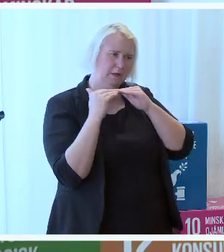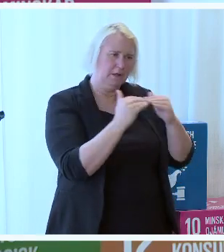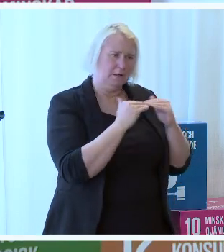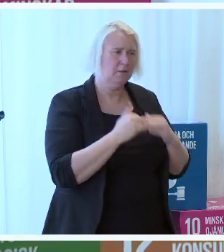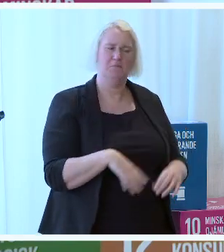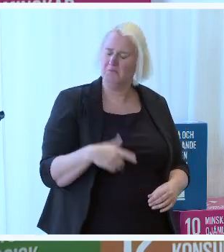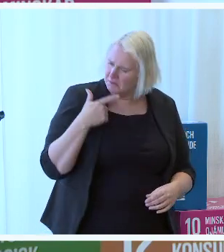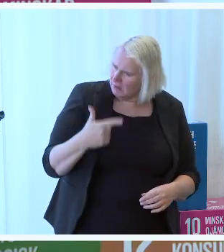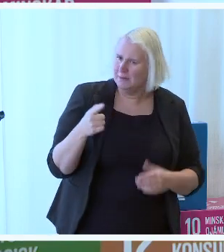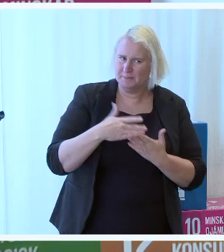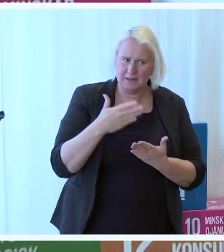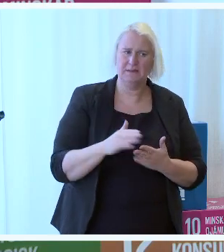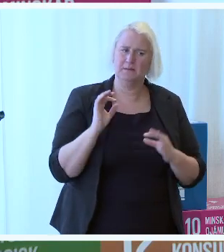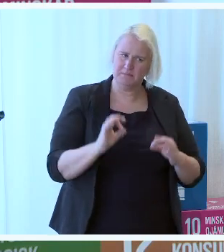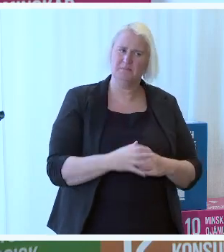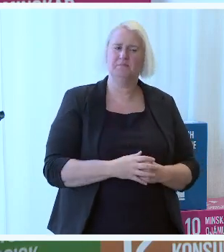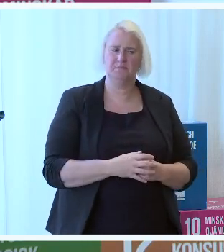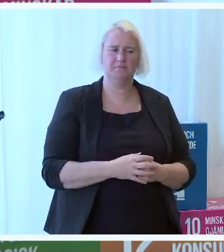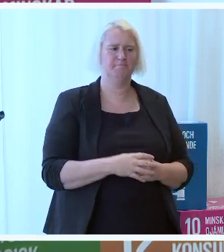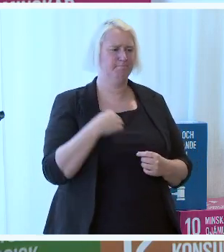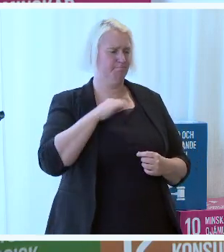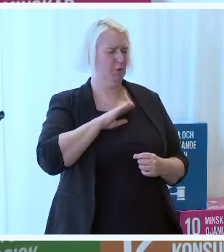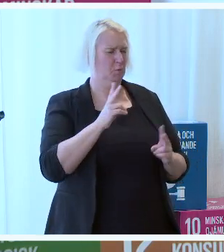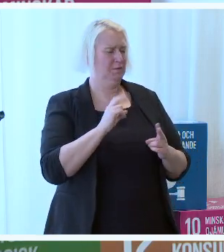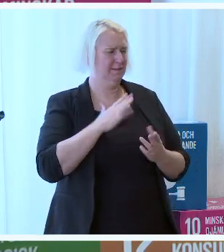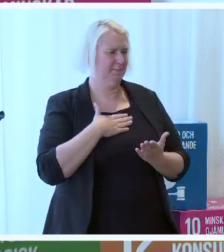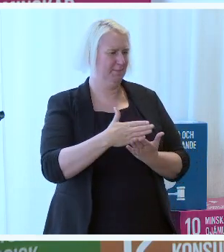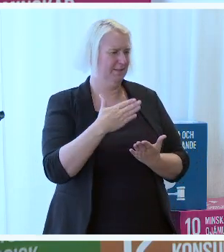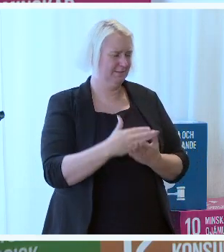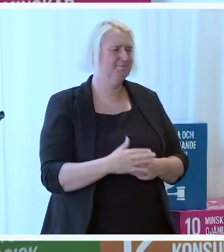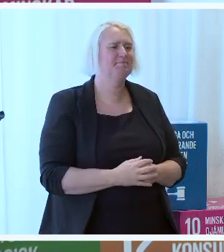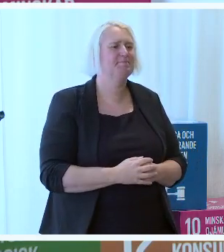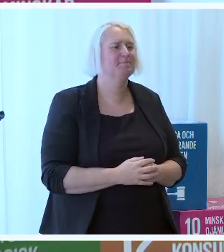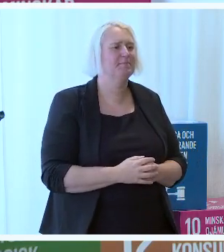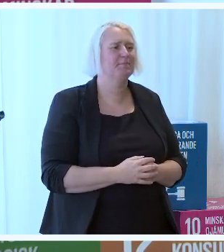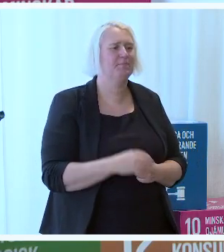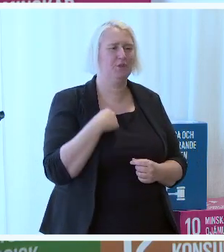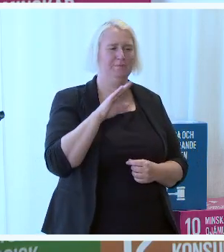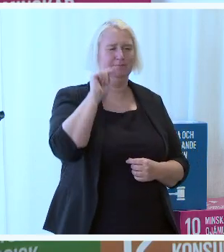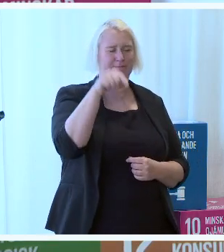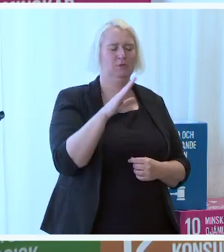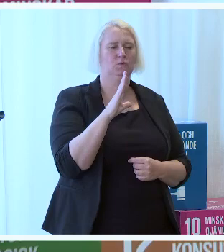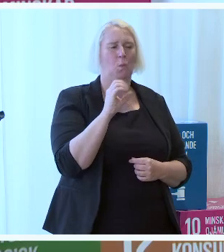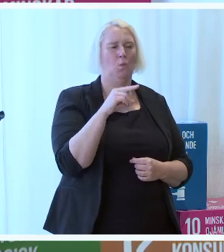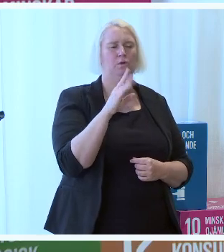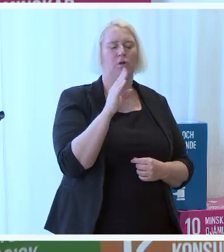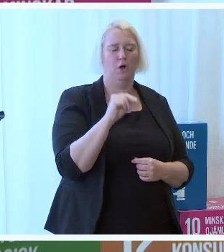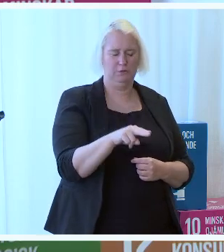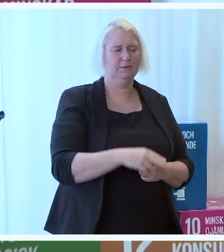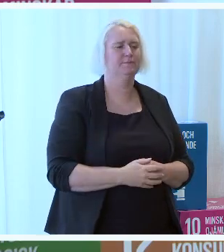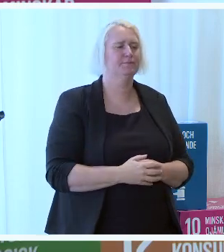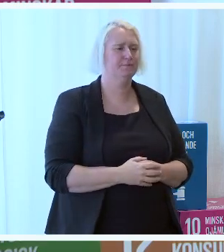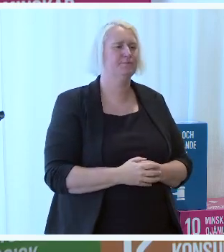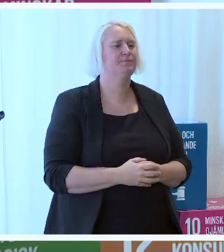I have a personal story as well. During a field trip to Jordan, we saw firsthand on how effective vocational training helped